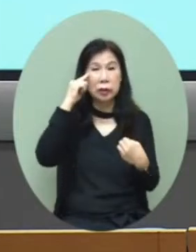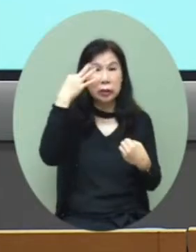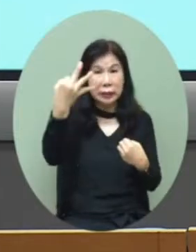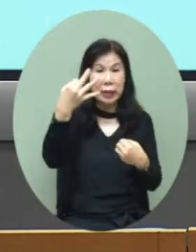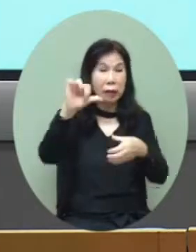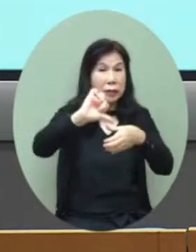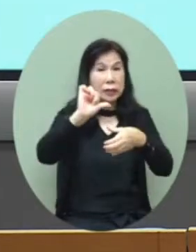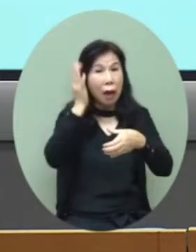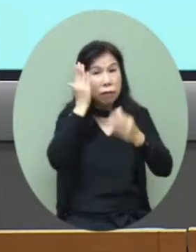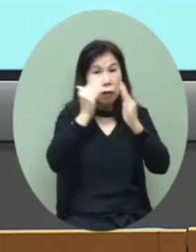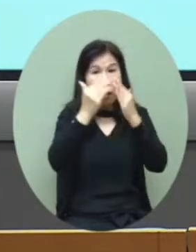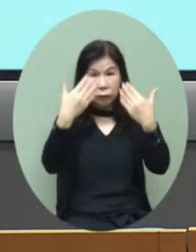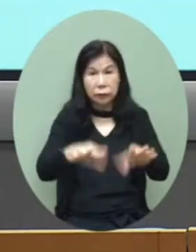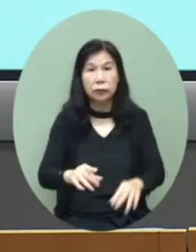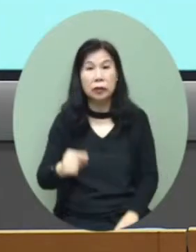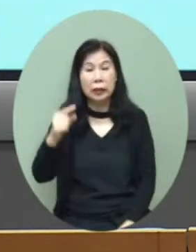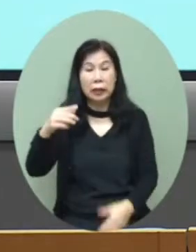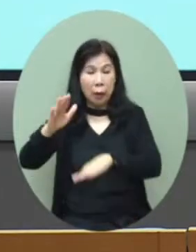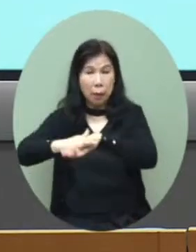to comply with our law.